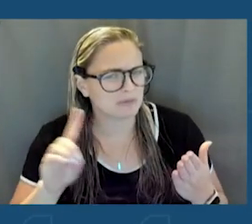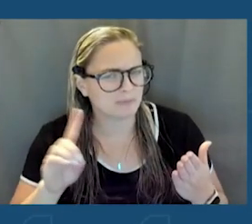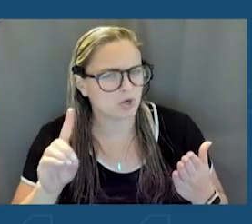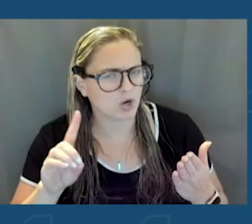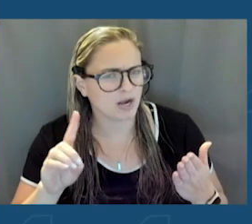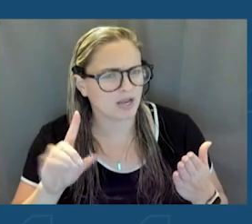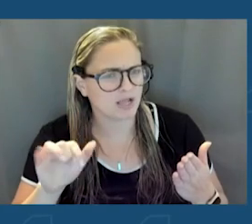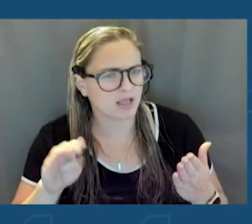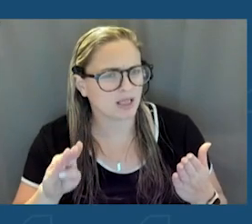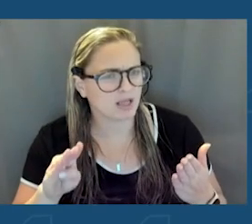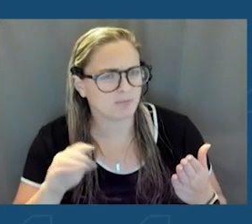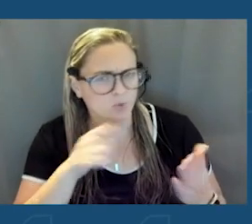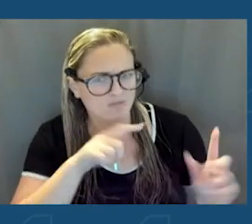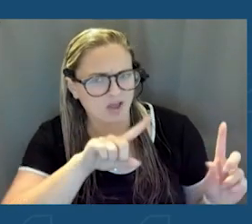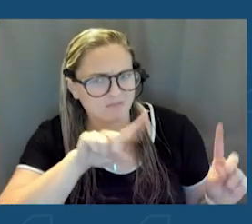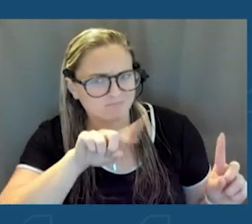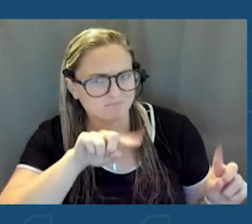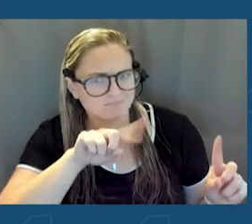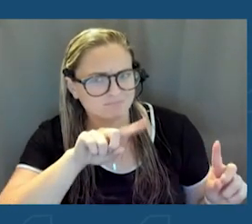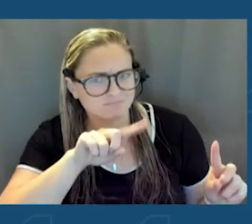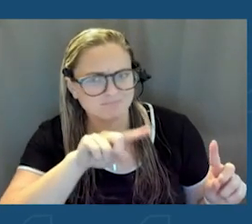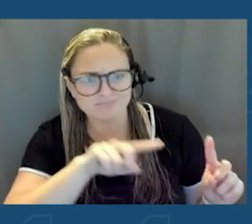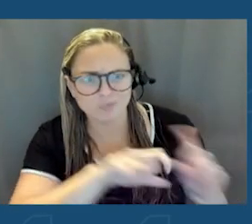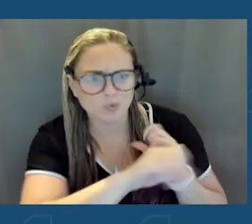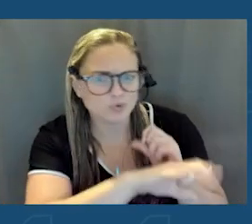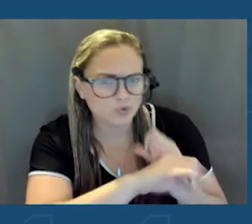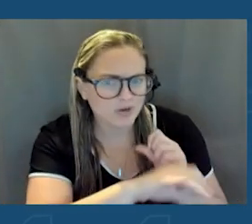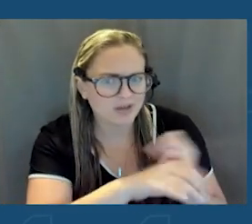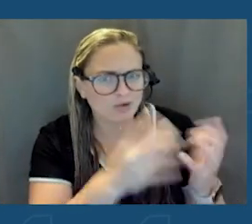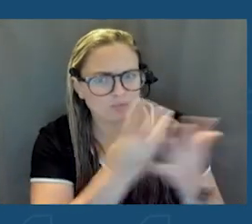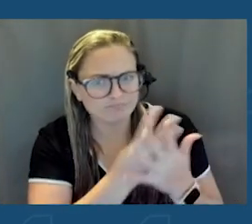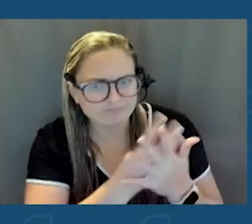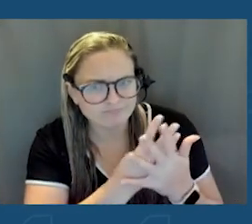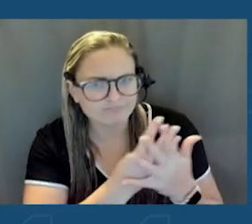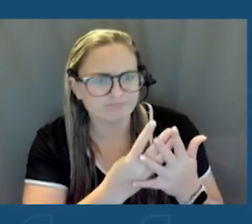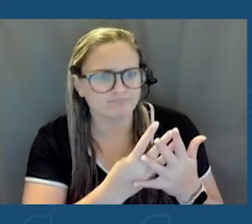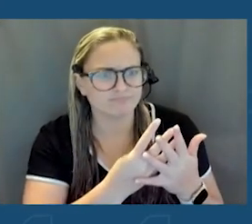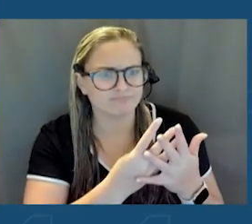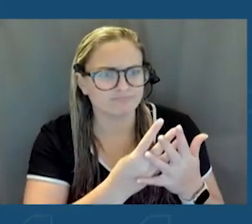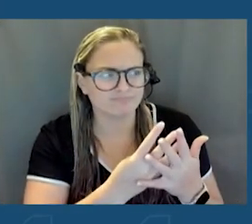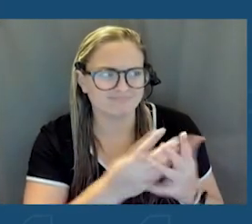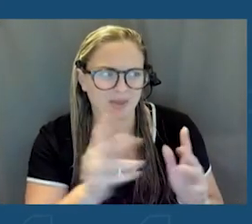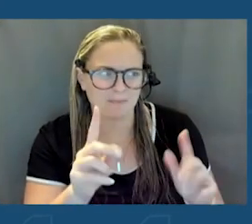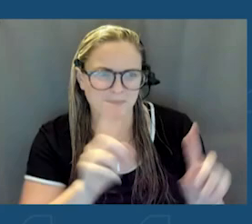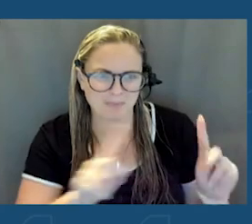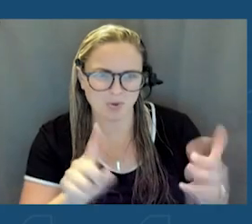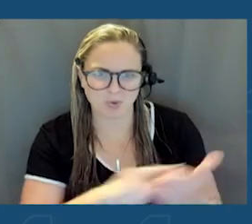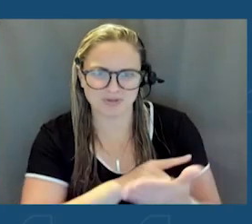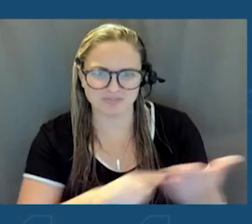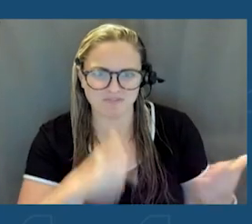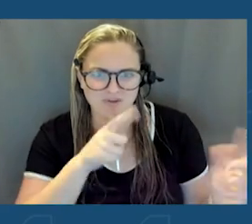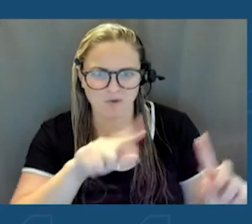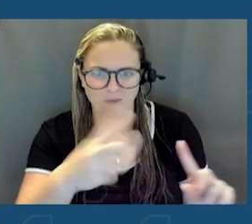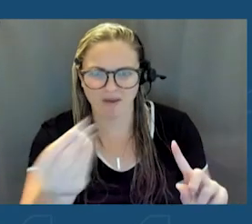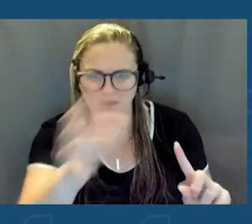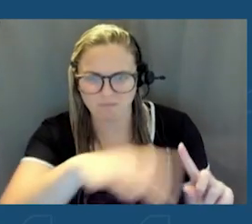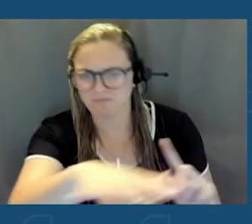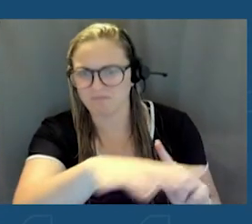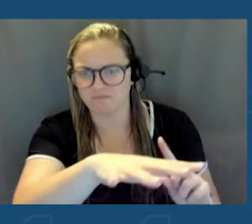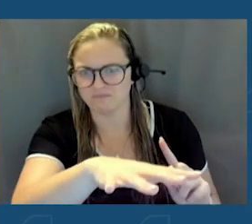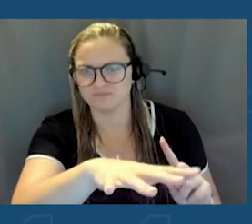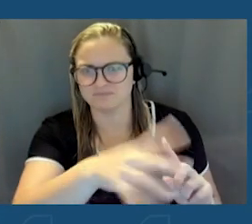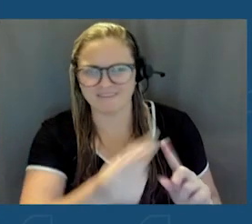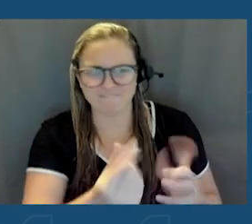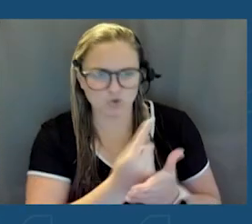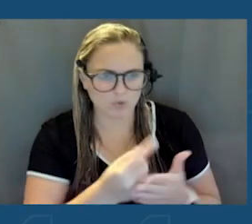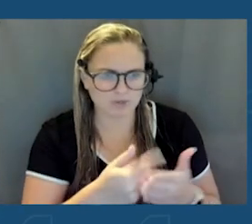that you haven't been doing endorsement or screening processes, and your opponents are criticizing you of hiding, of not going out. With just a few weeks before